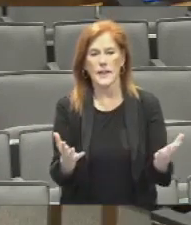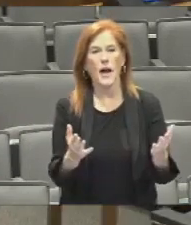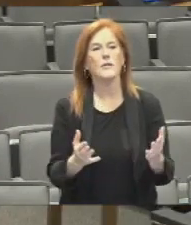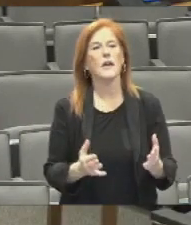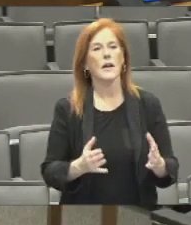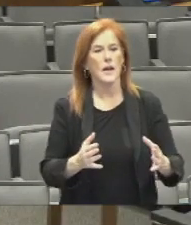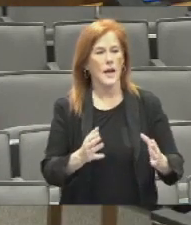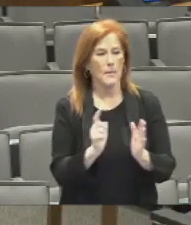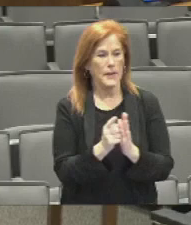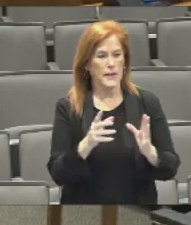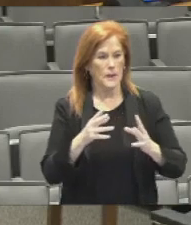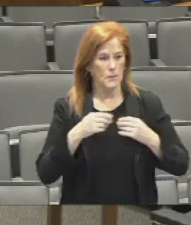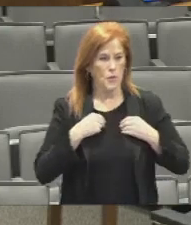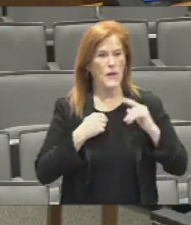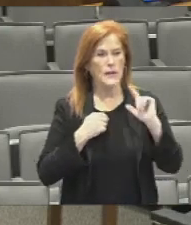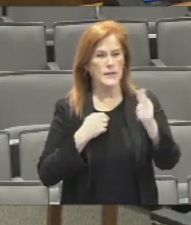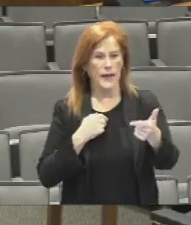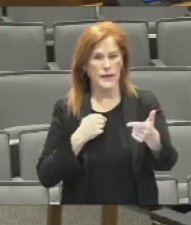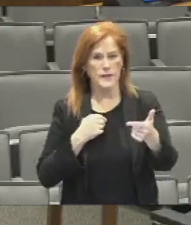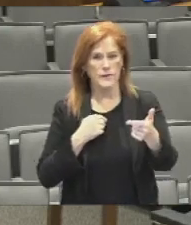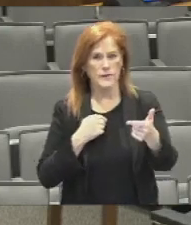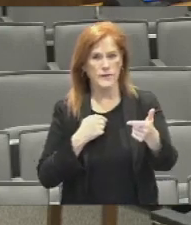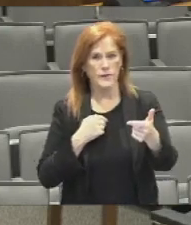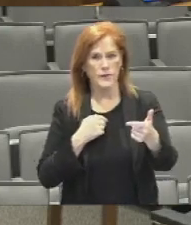motion, a second. Second. Roll call.